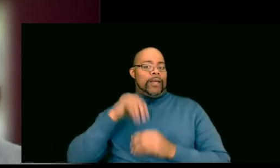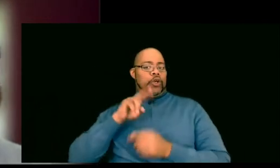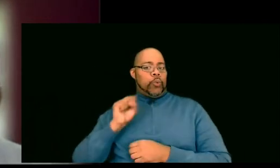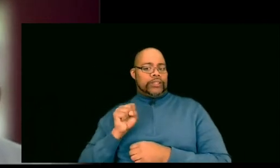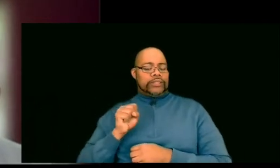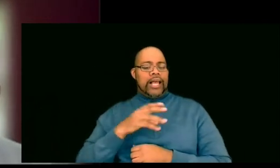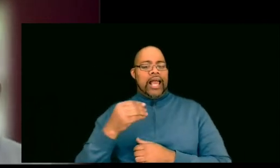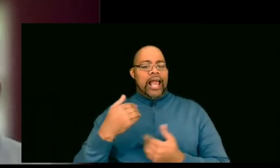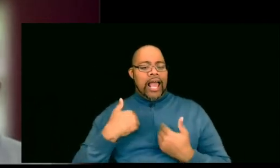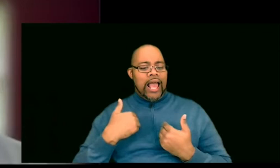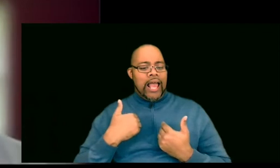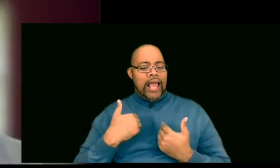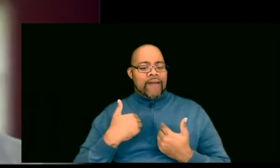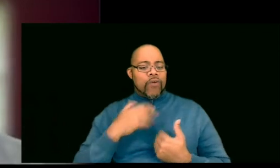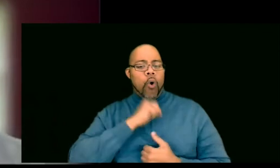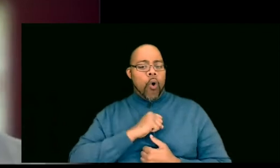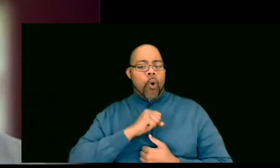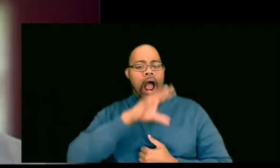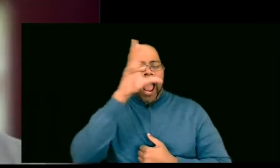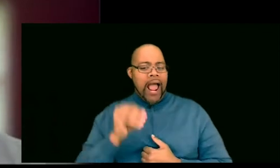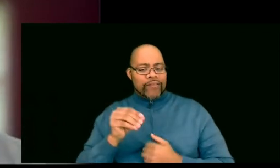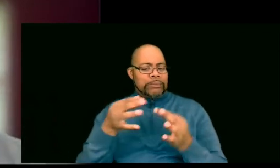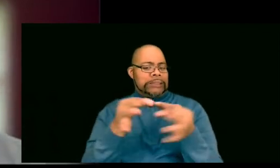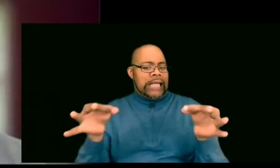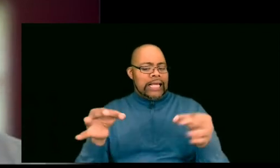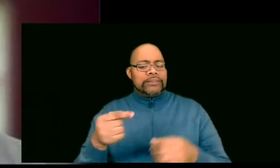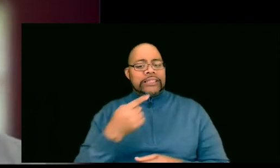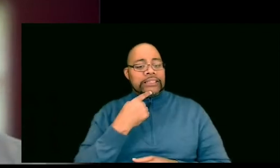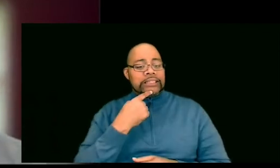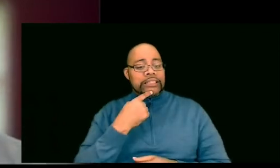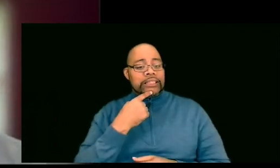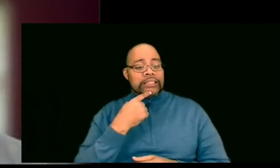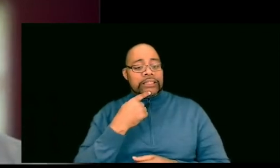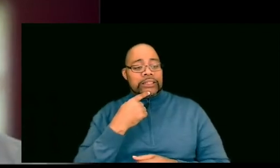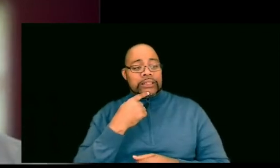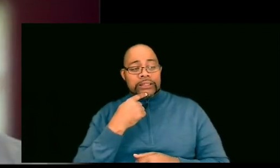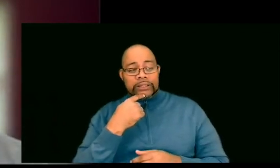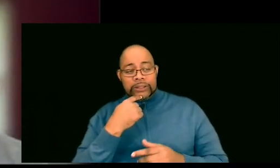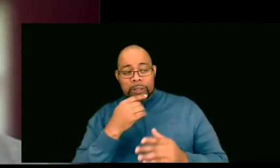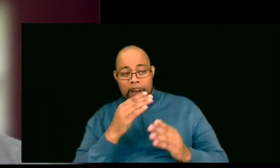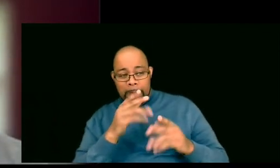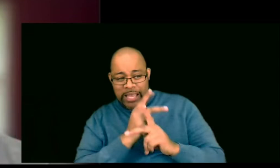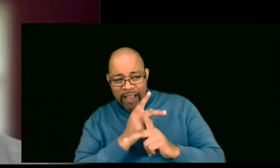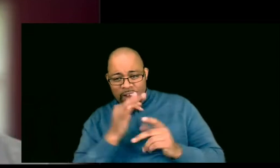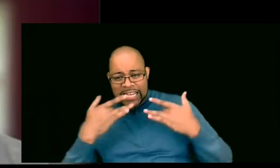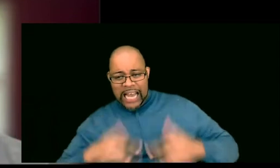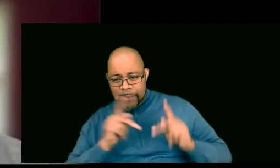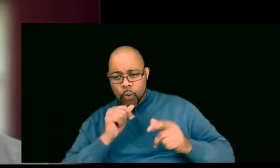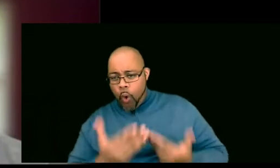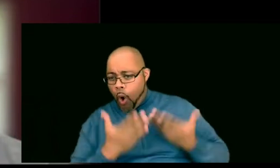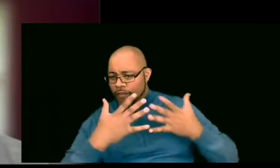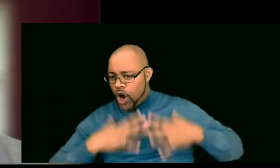home. And there's an old African proverb that says, beware of naked people who offer you